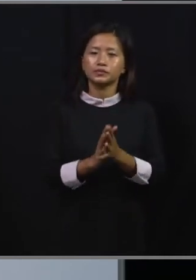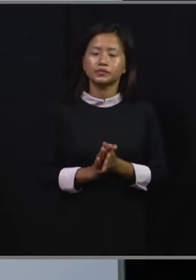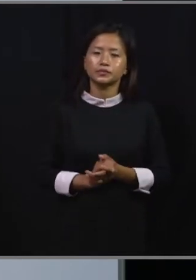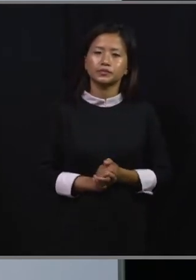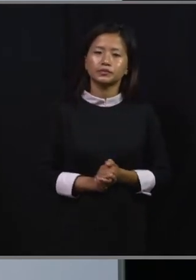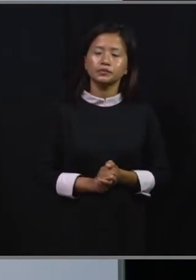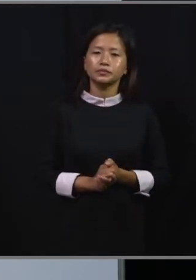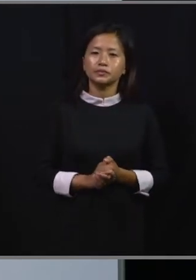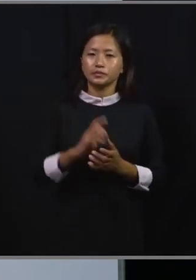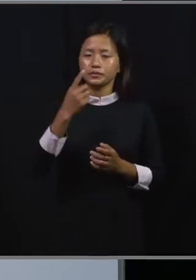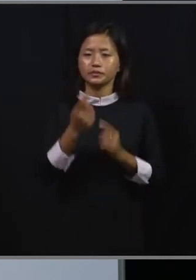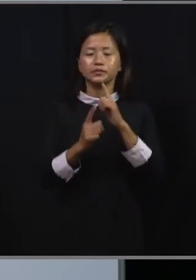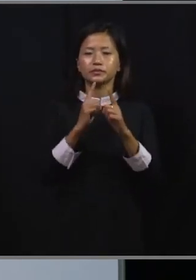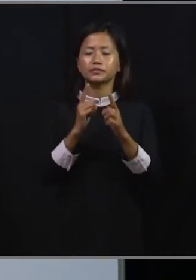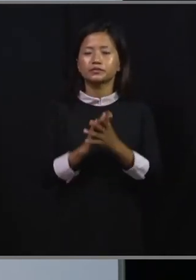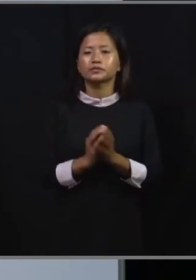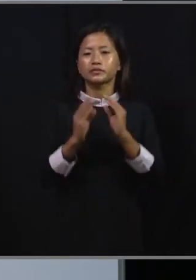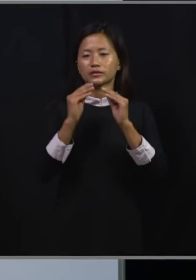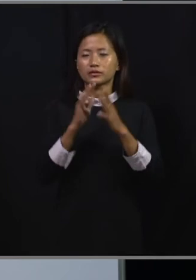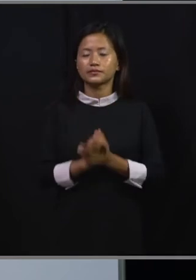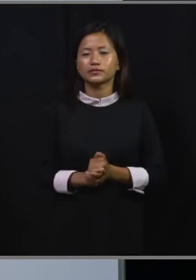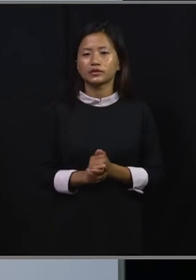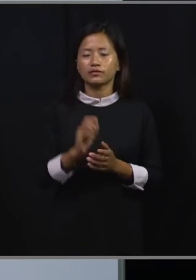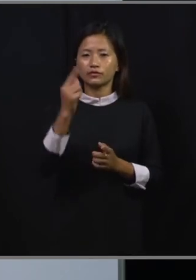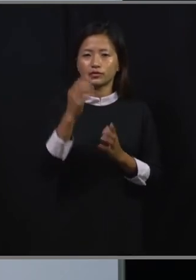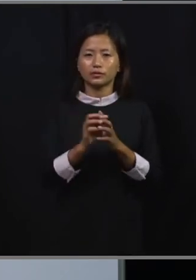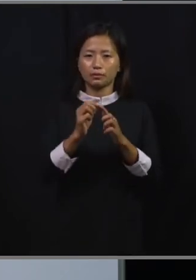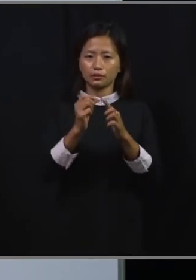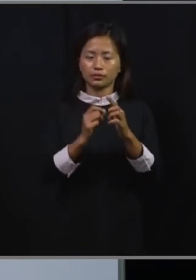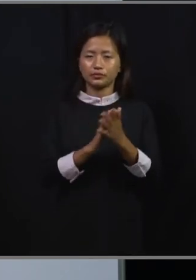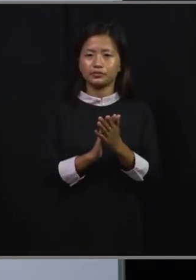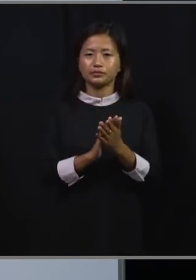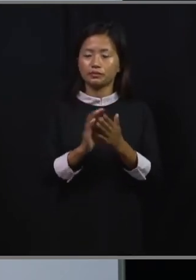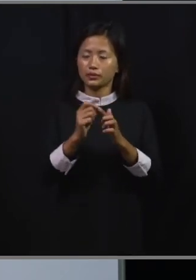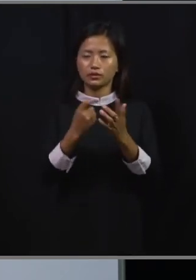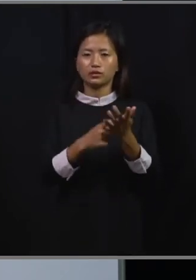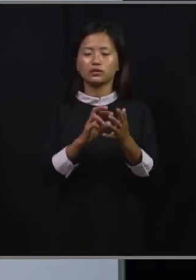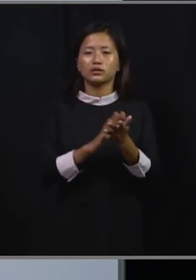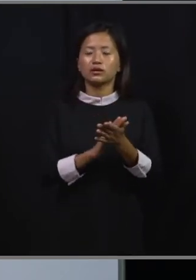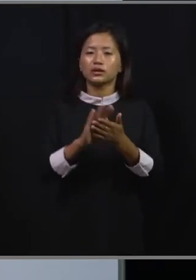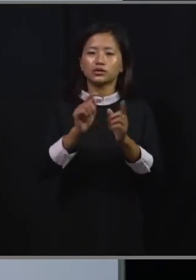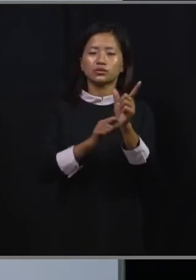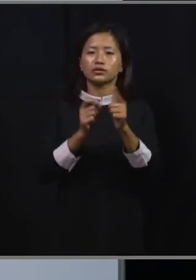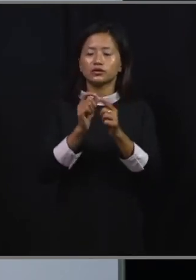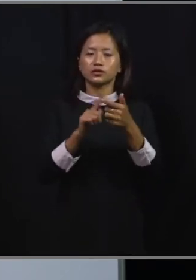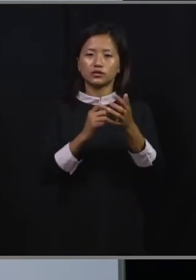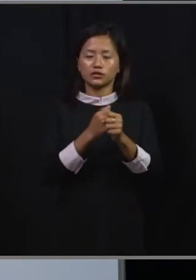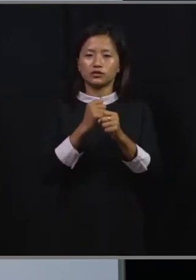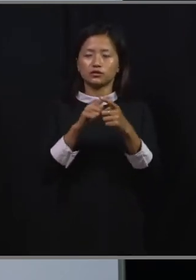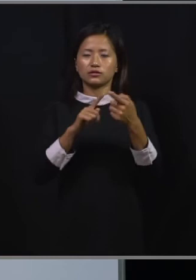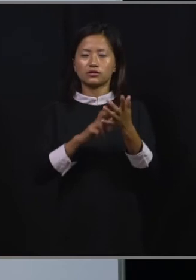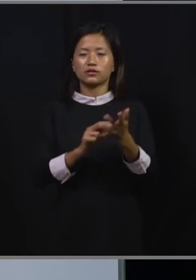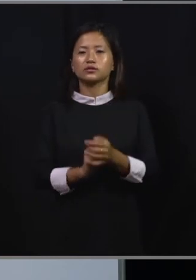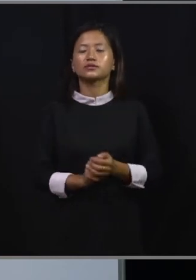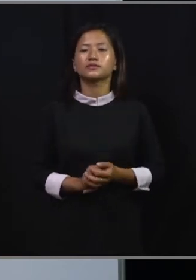first, as I told you, we will discuss first the Heisens Principle, right? We will discuss Heisens Principle, where Heisens believed that light has wave nature.